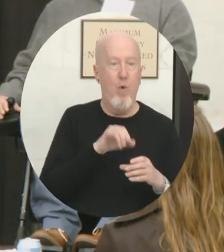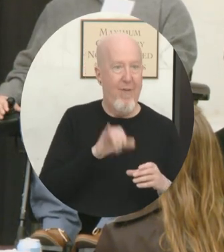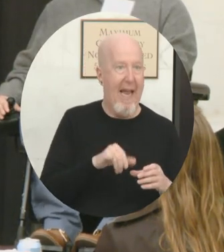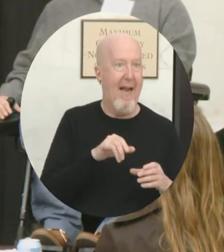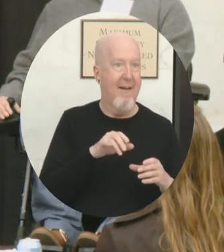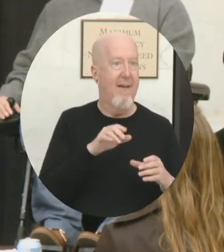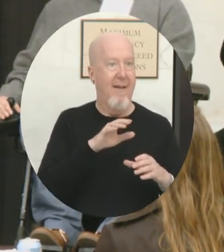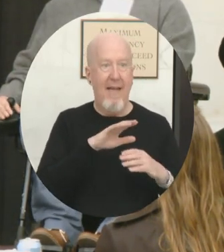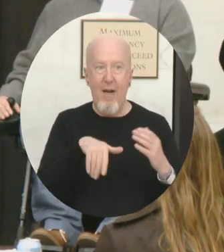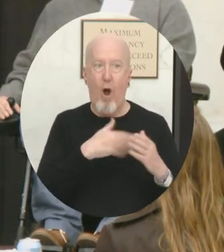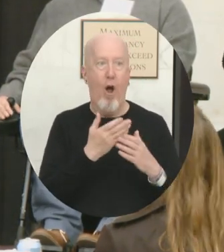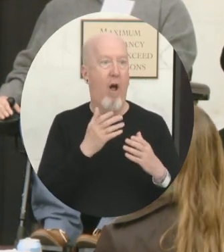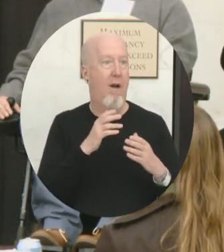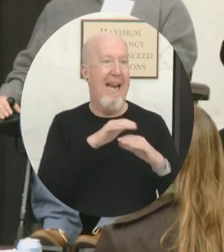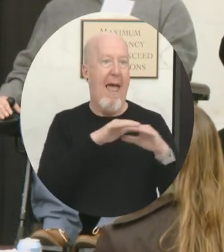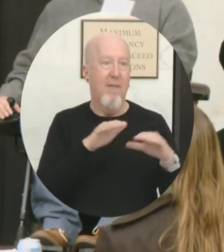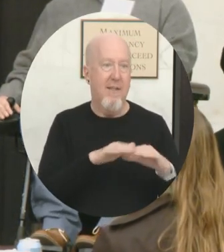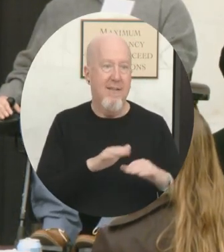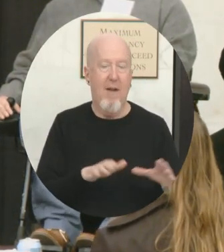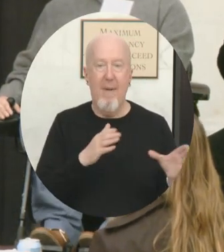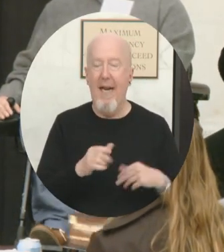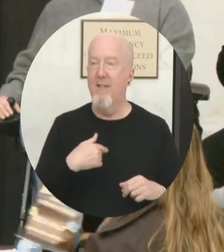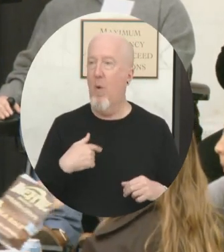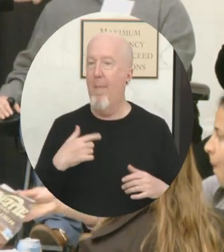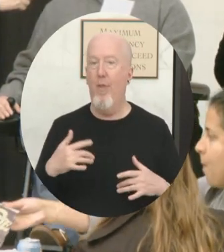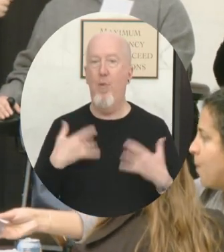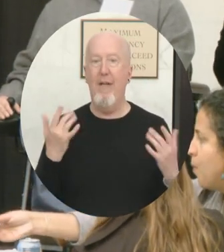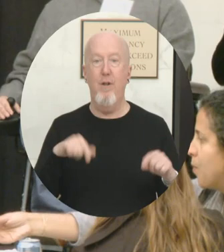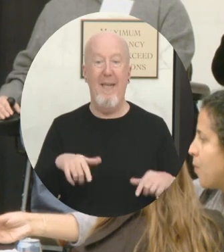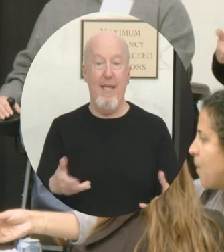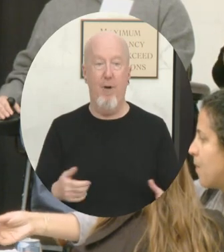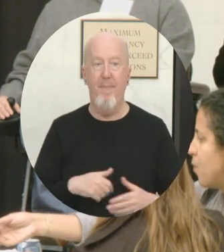private partners. So I'm delighted to be here.